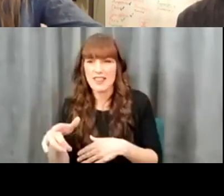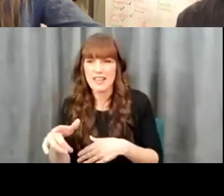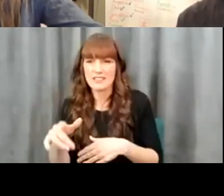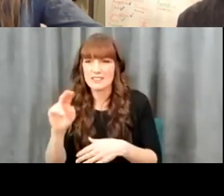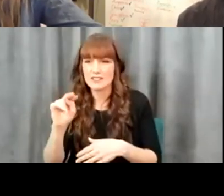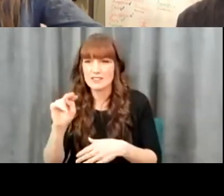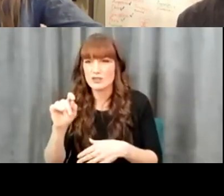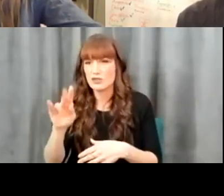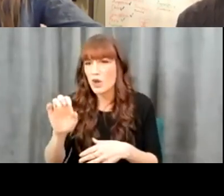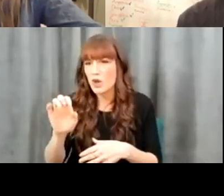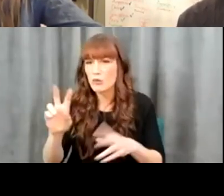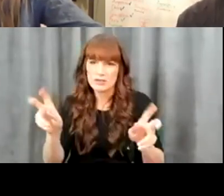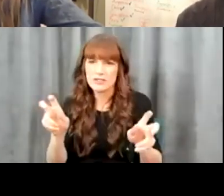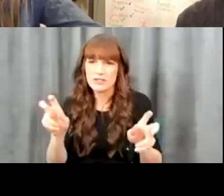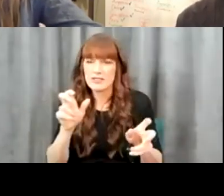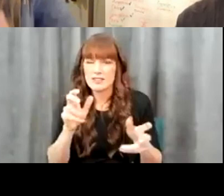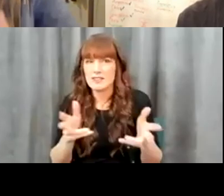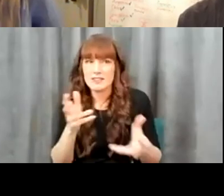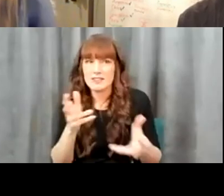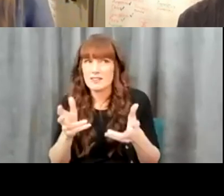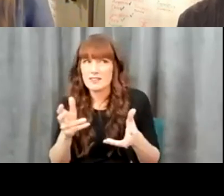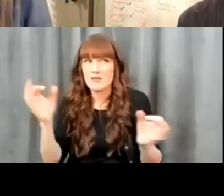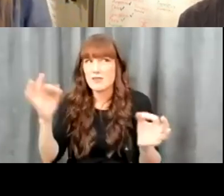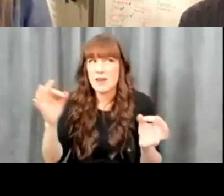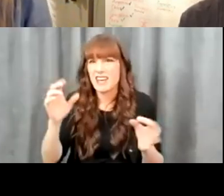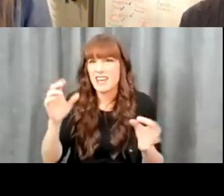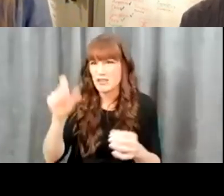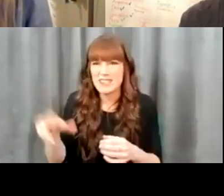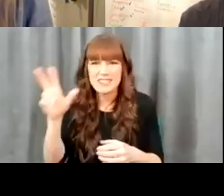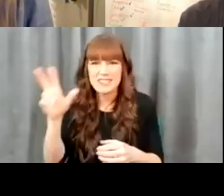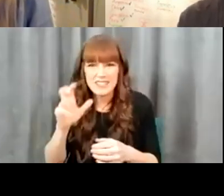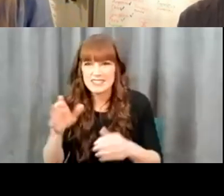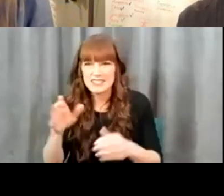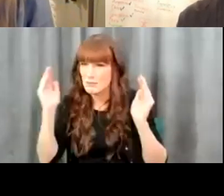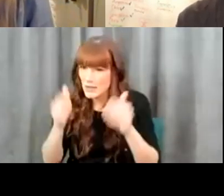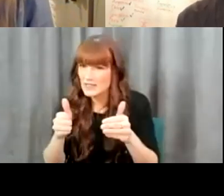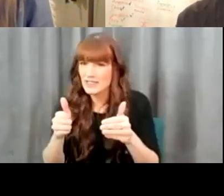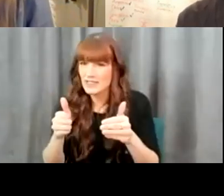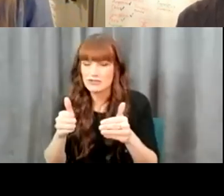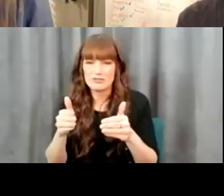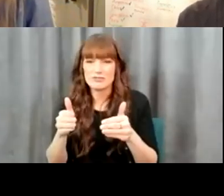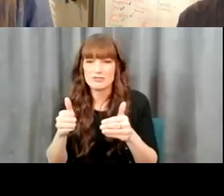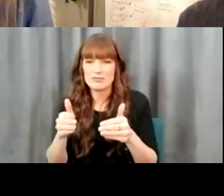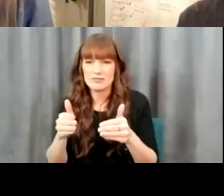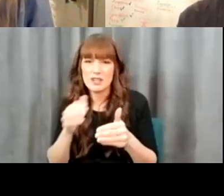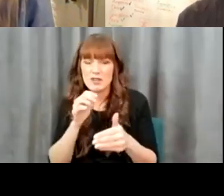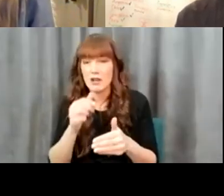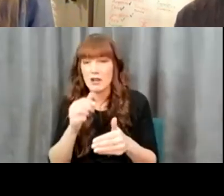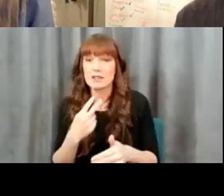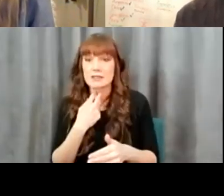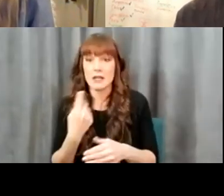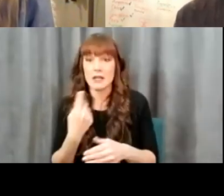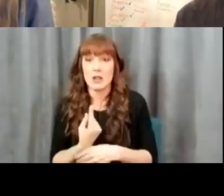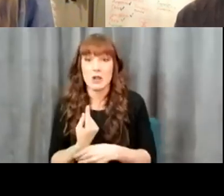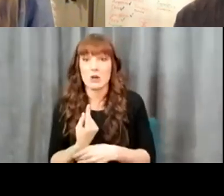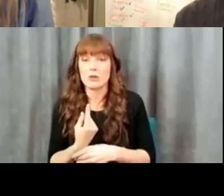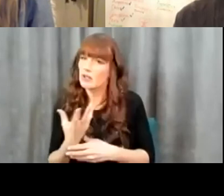that's a note that you listen to. You don't have to listen to them all, but that is something that you need to address. It's not in a vacuum if you want to